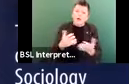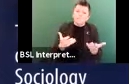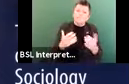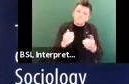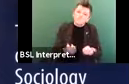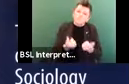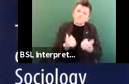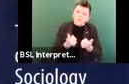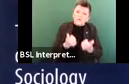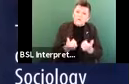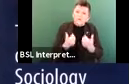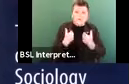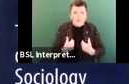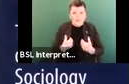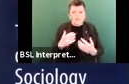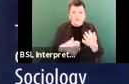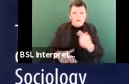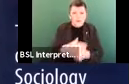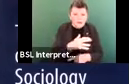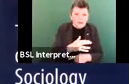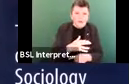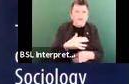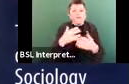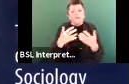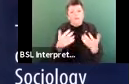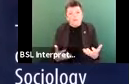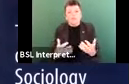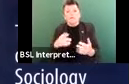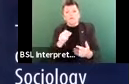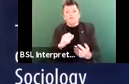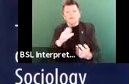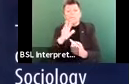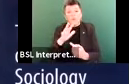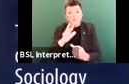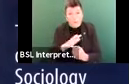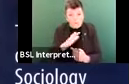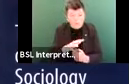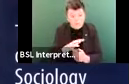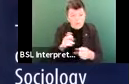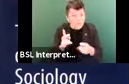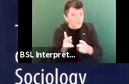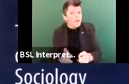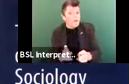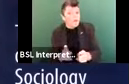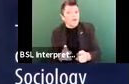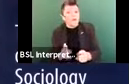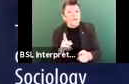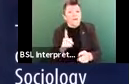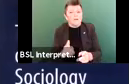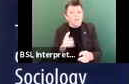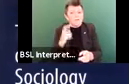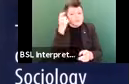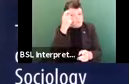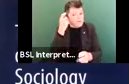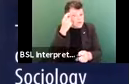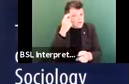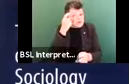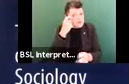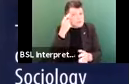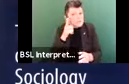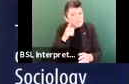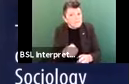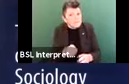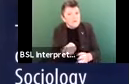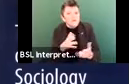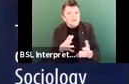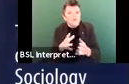Sherui, is amongst other an important way of reflection to